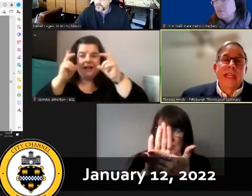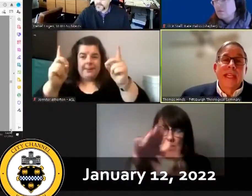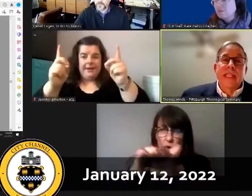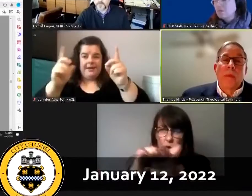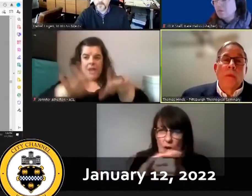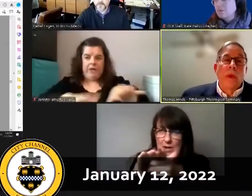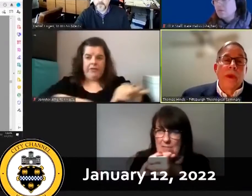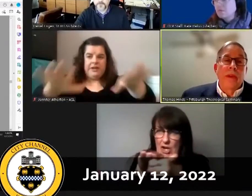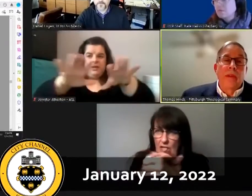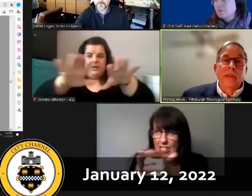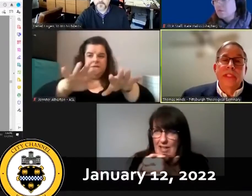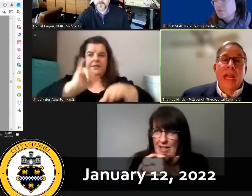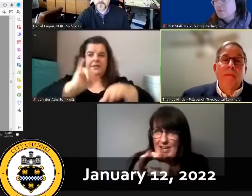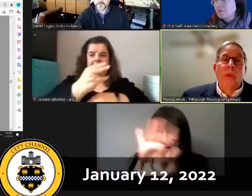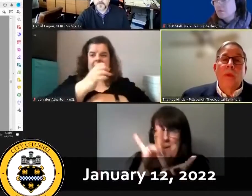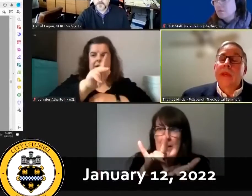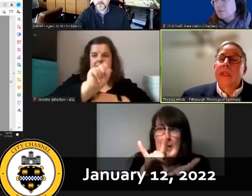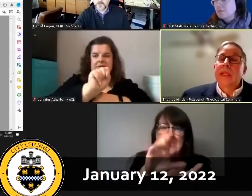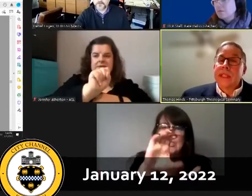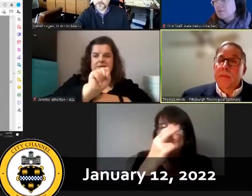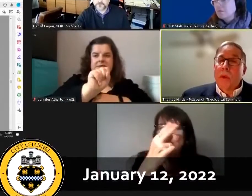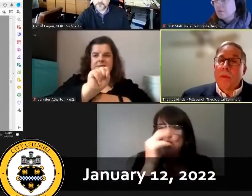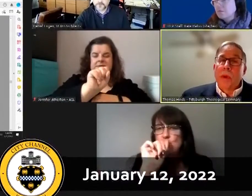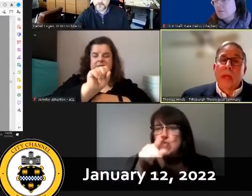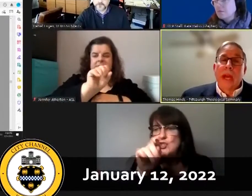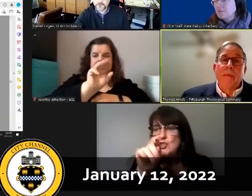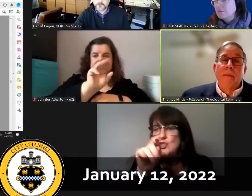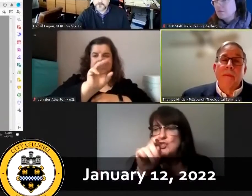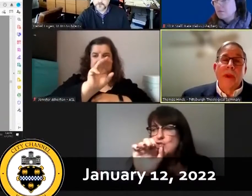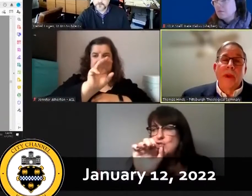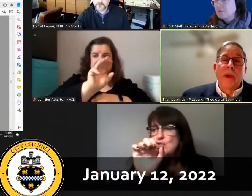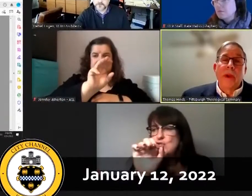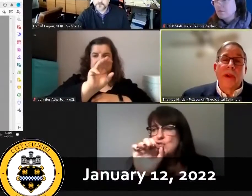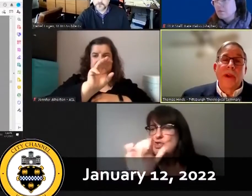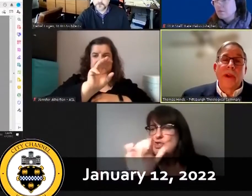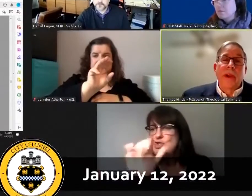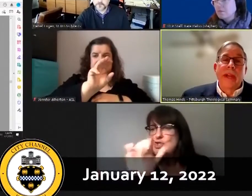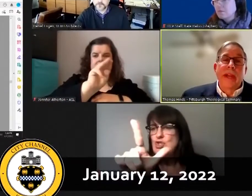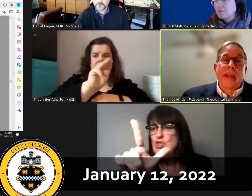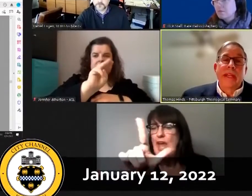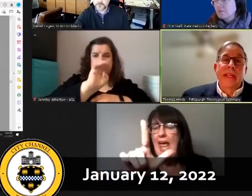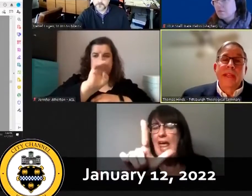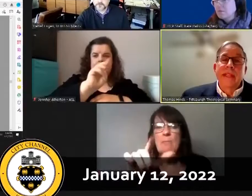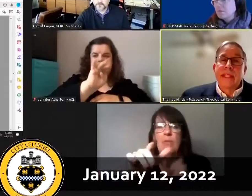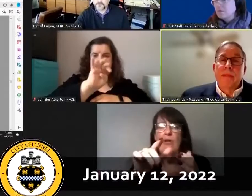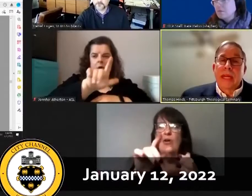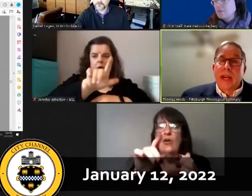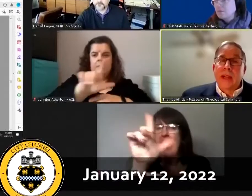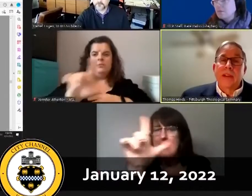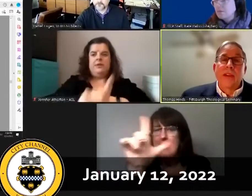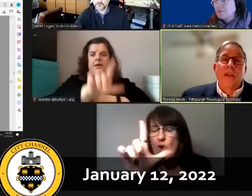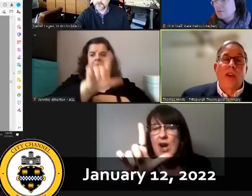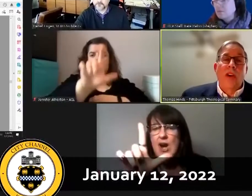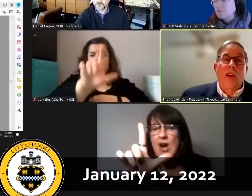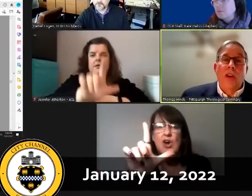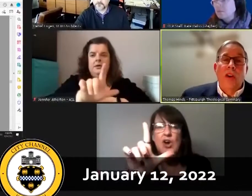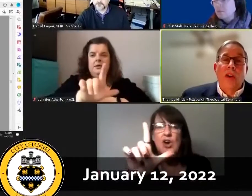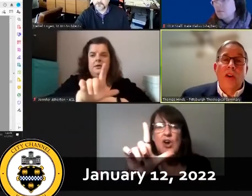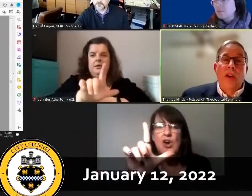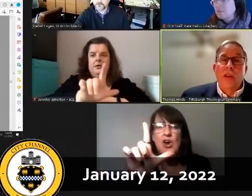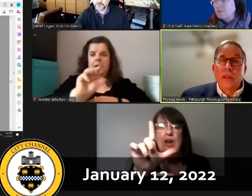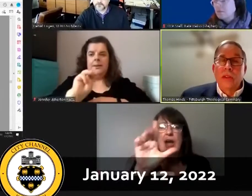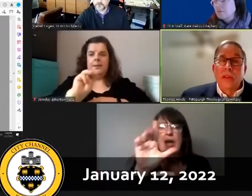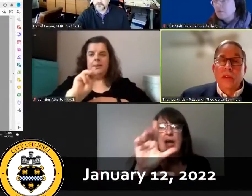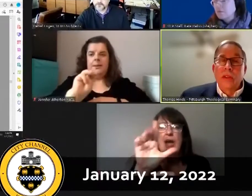Hicks Memorial Chapel, it's the Barber Library, it's McKnocker Hall, or its replacement, which is the